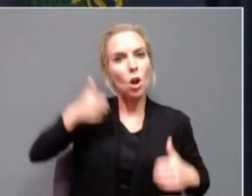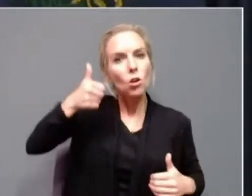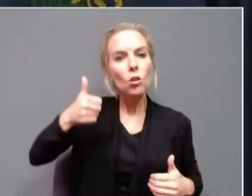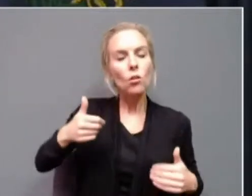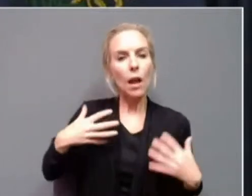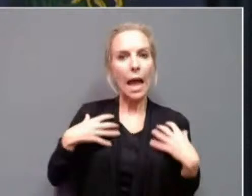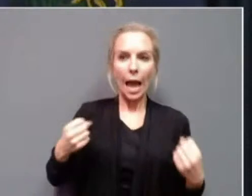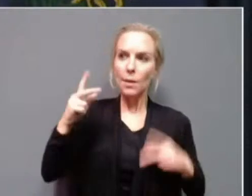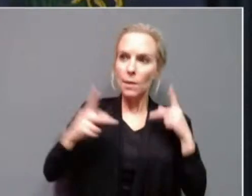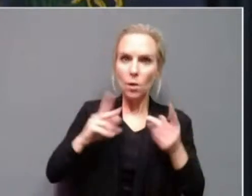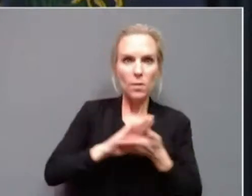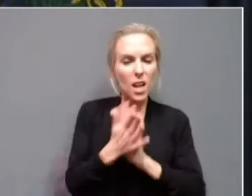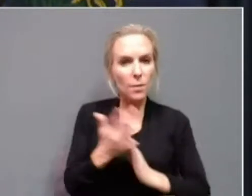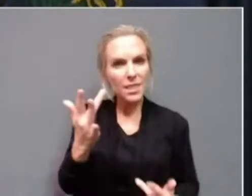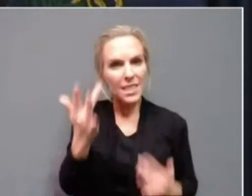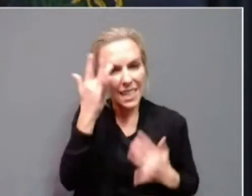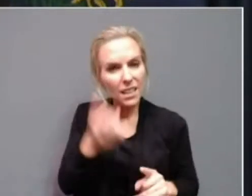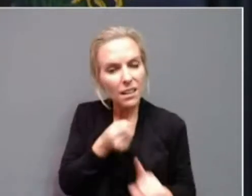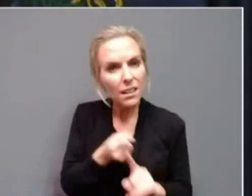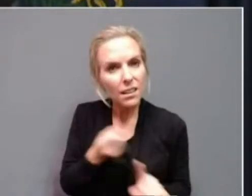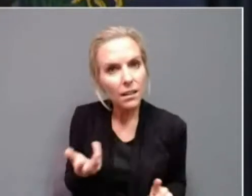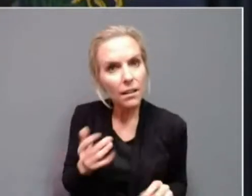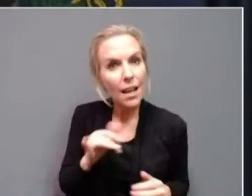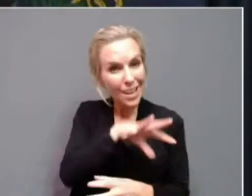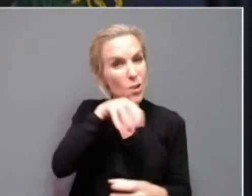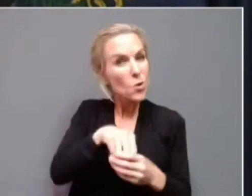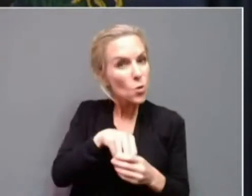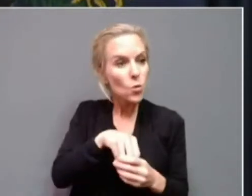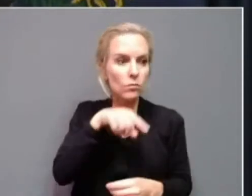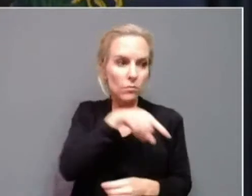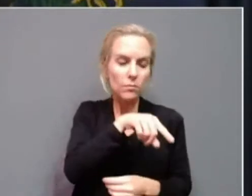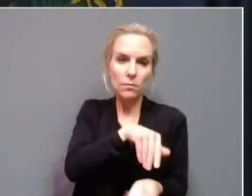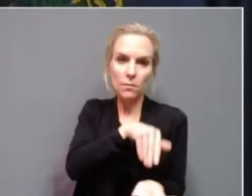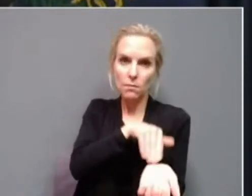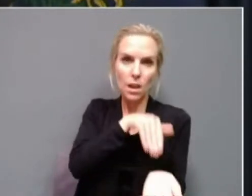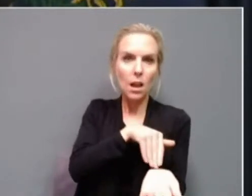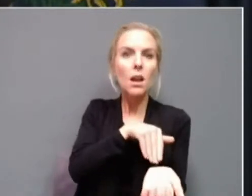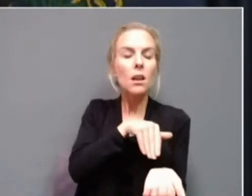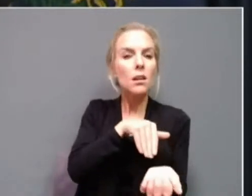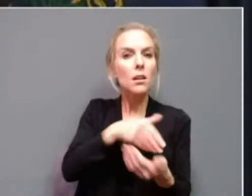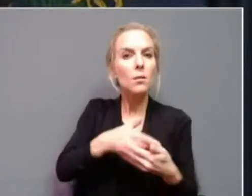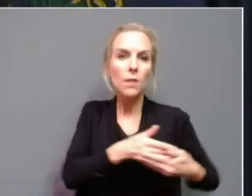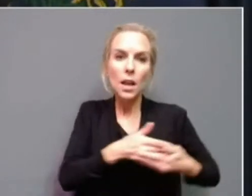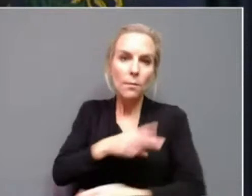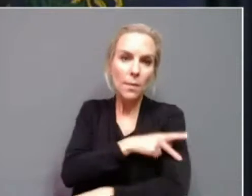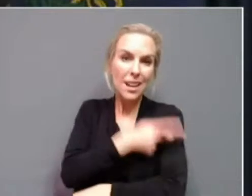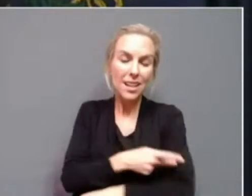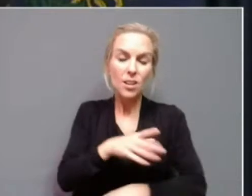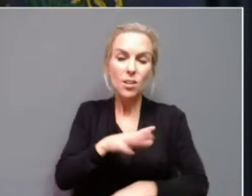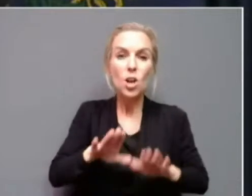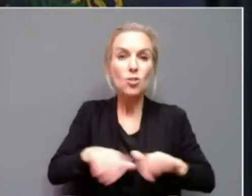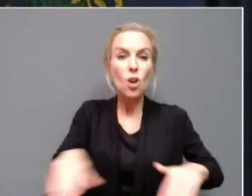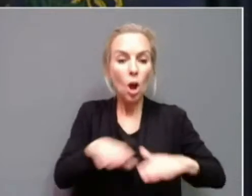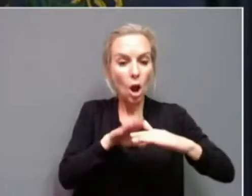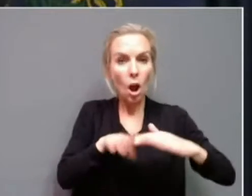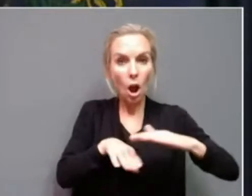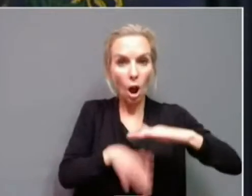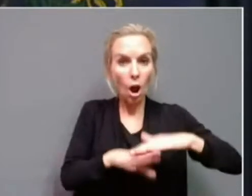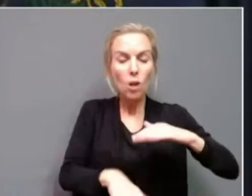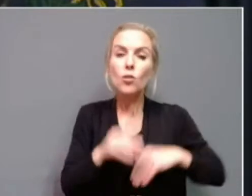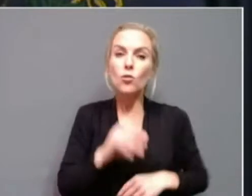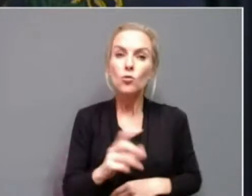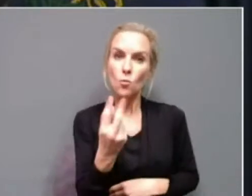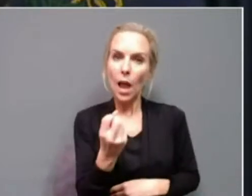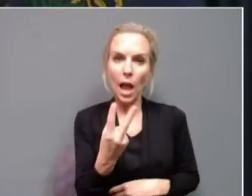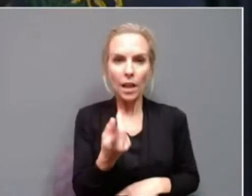And that includes pediatric patients. Some are children under the age of 12 who cannot yet be protected